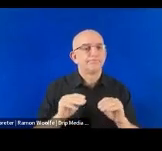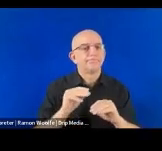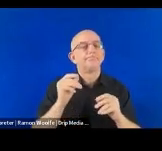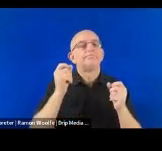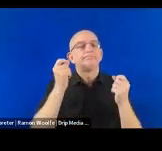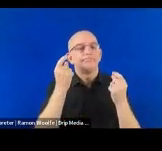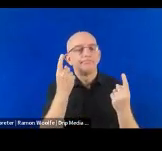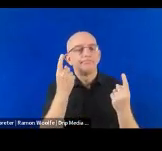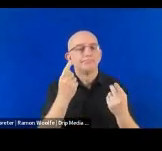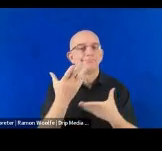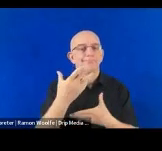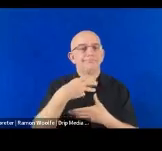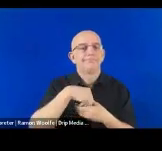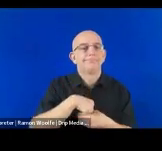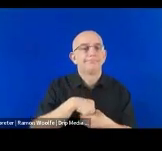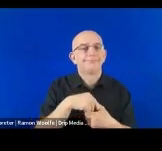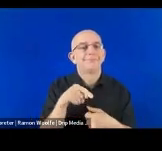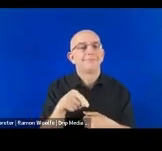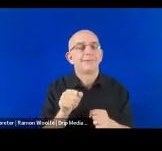slide.